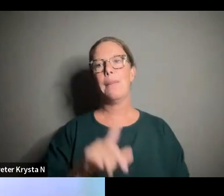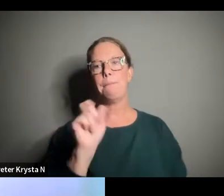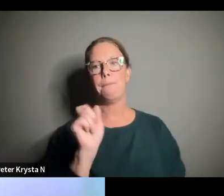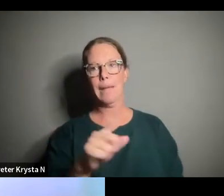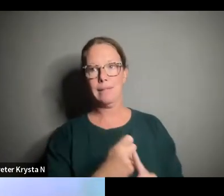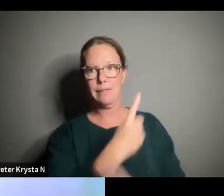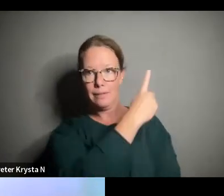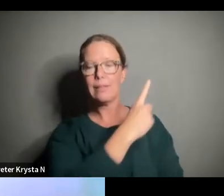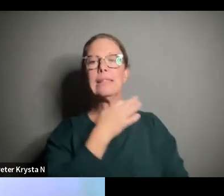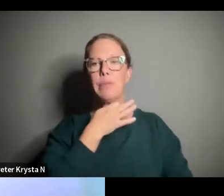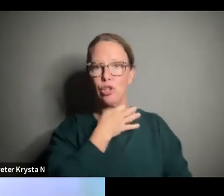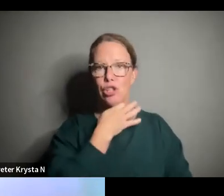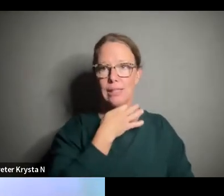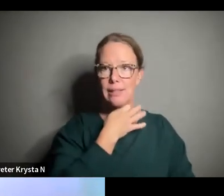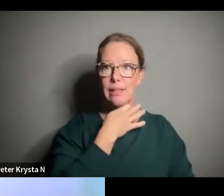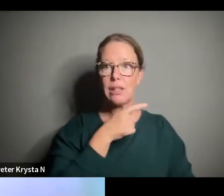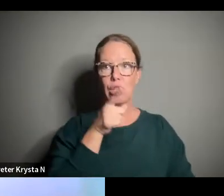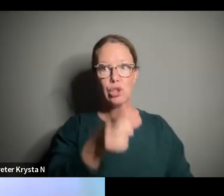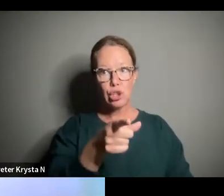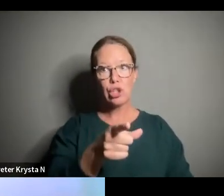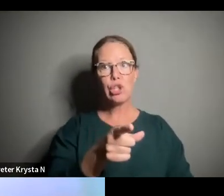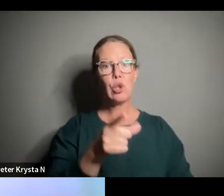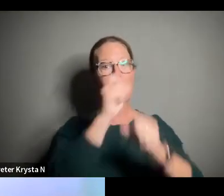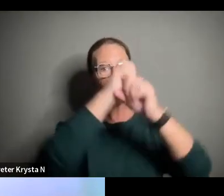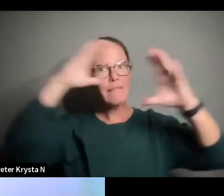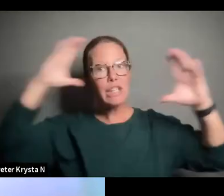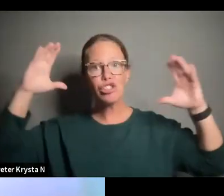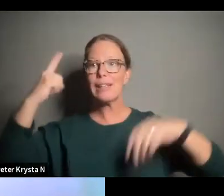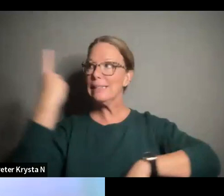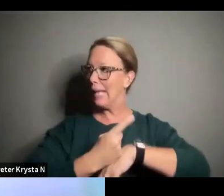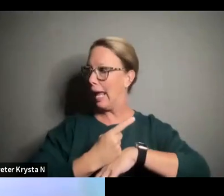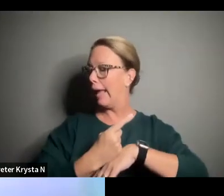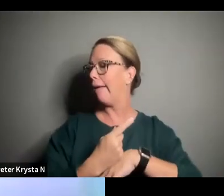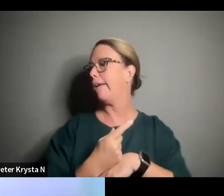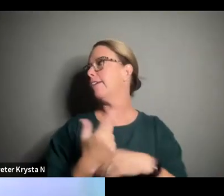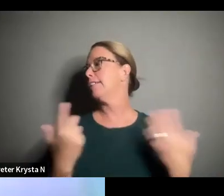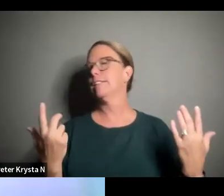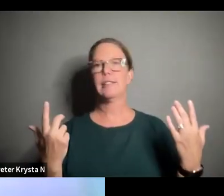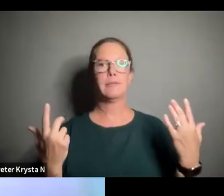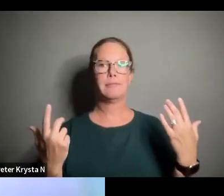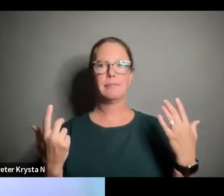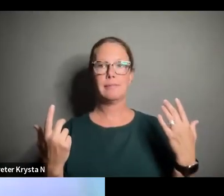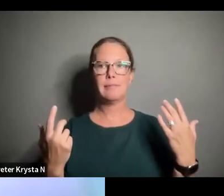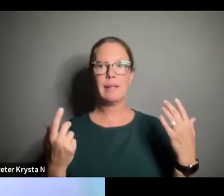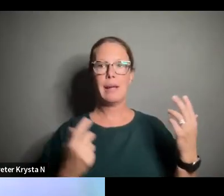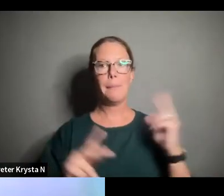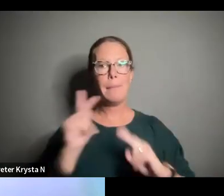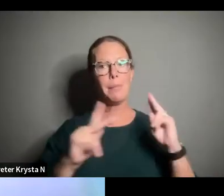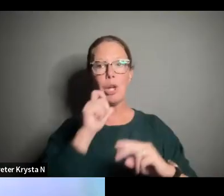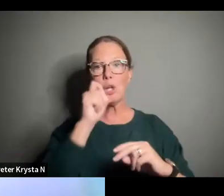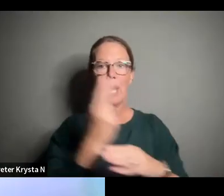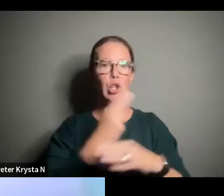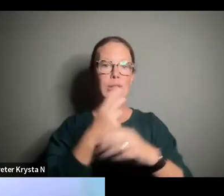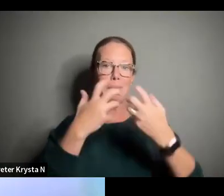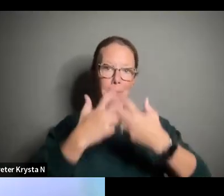just because I'm curious. Do you ever envision a day when people aren't on mechanical